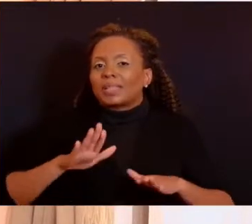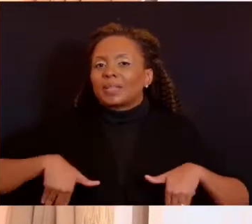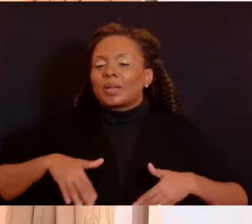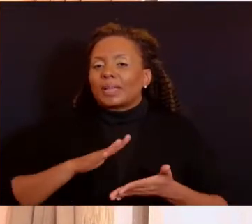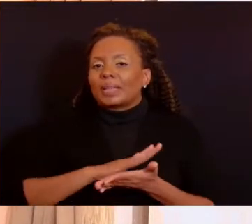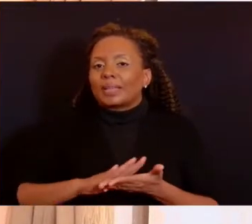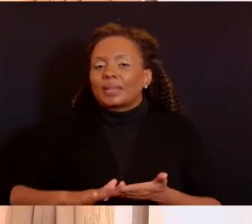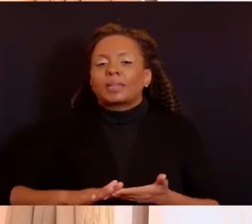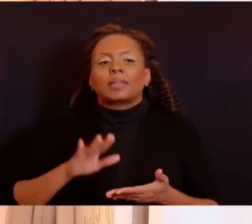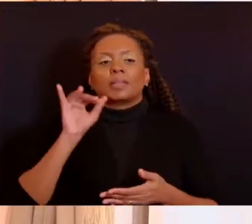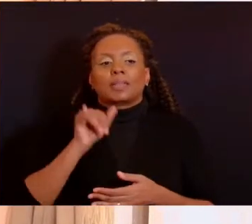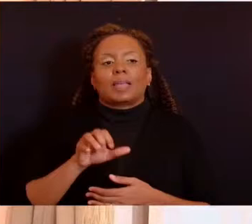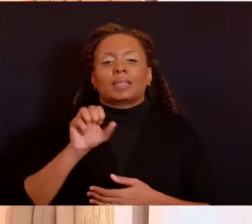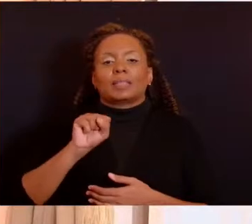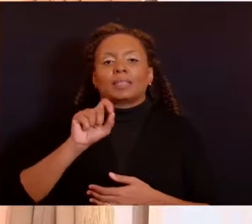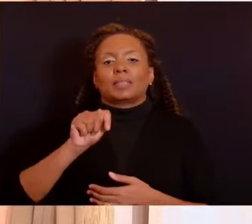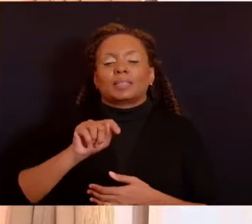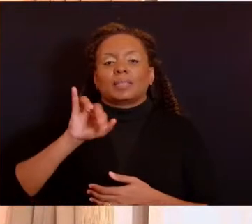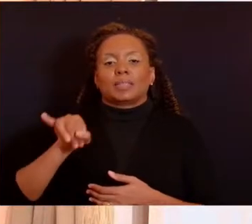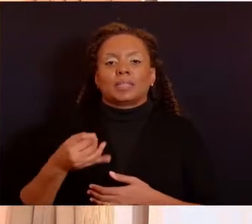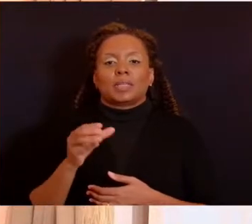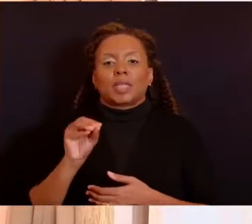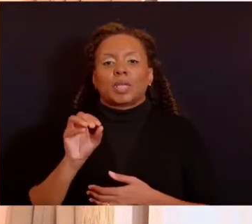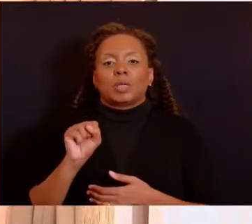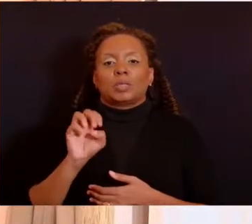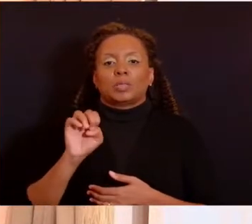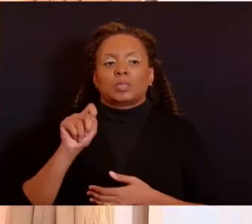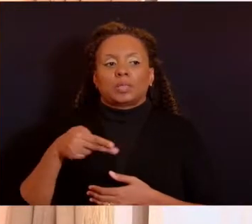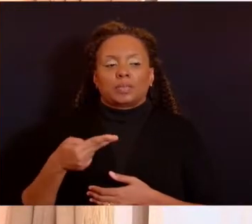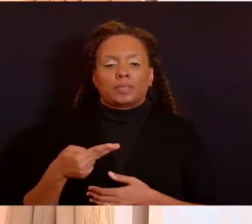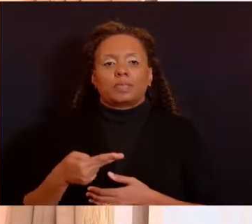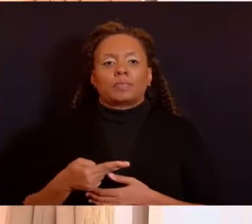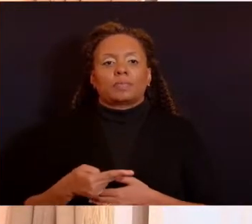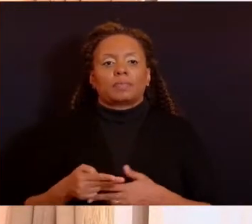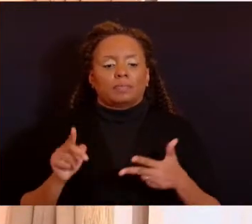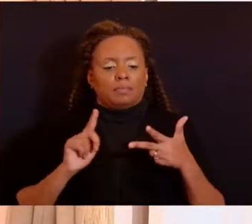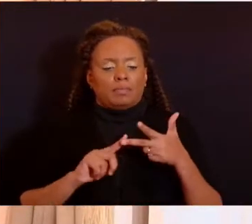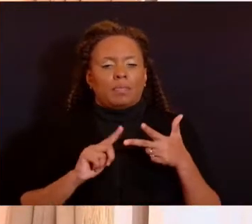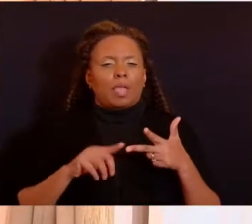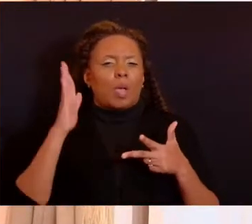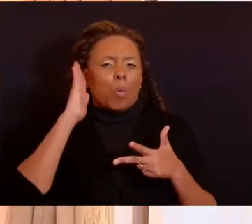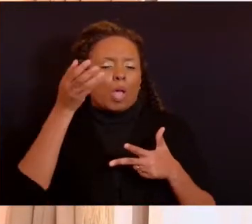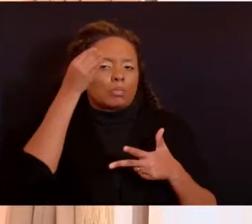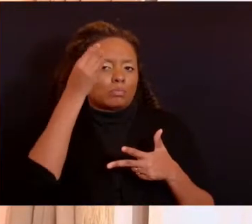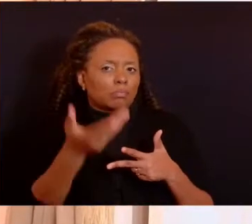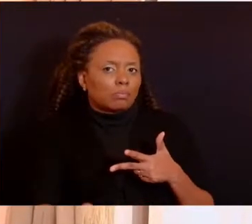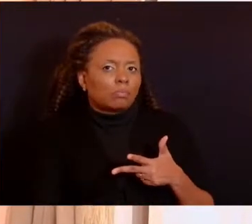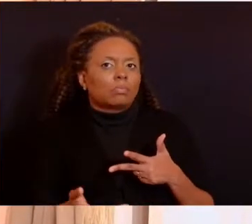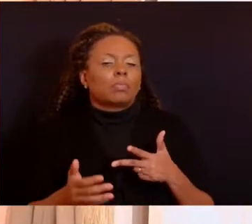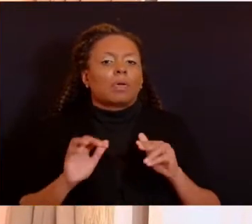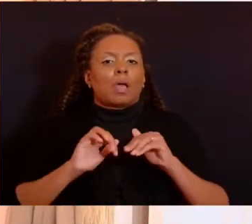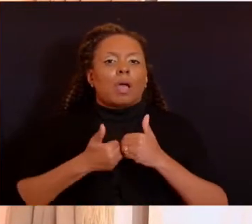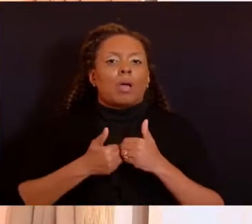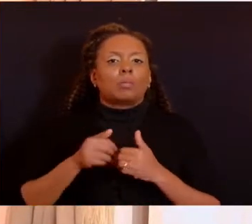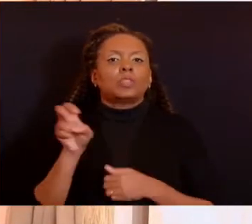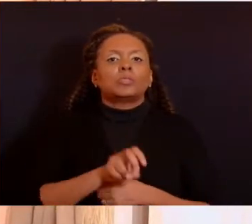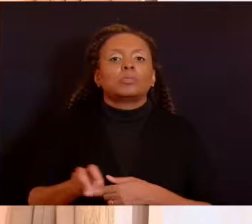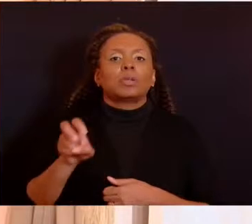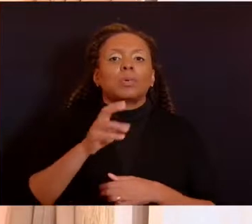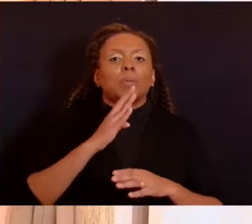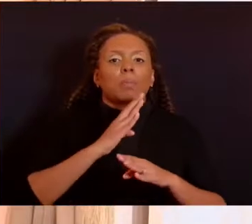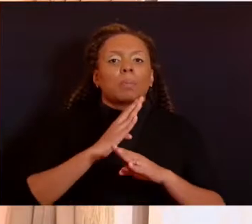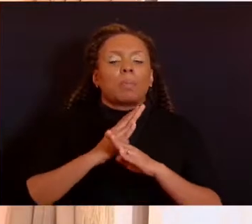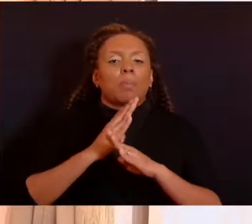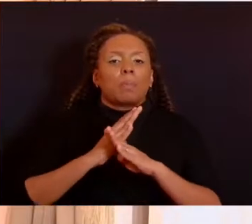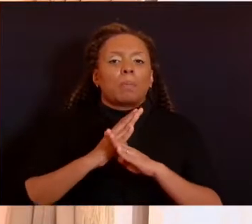Melvin's Hill, St. Joseph. And I think Minister Gooding-Edghill, if necessary, will tell you how the Transport Board also, if there are any questions